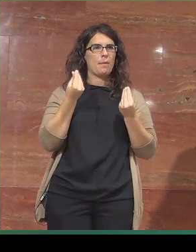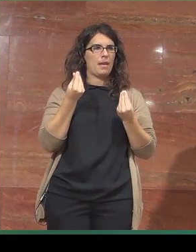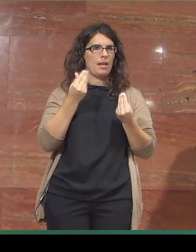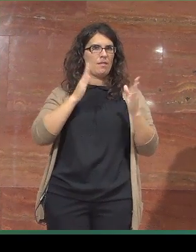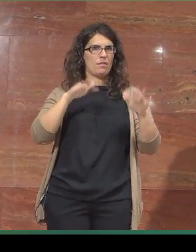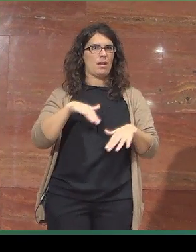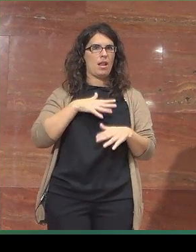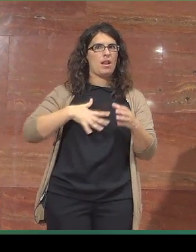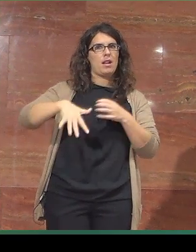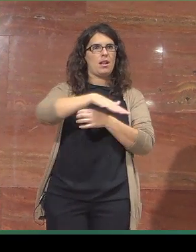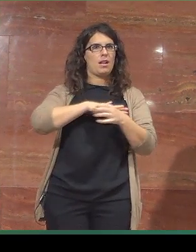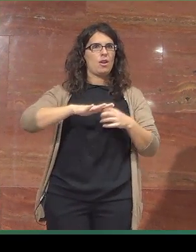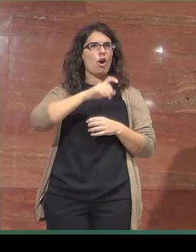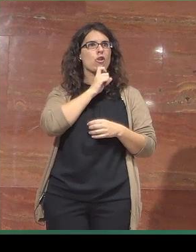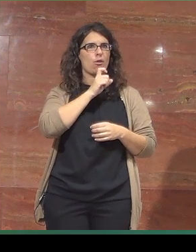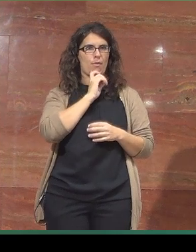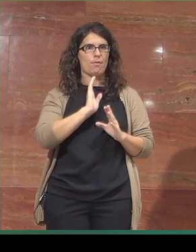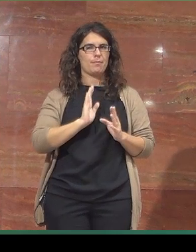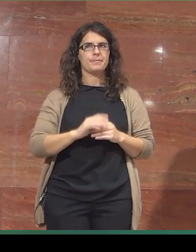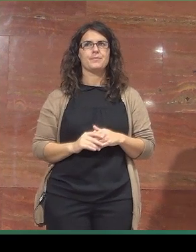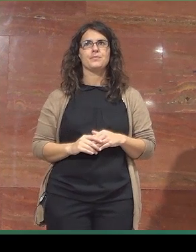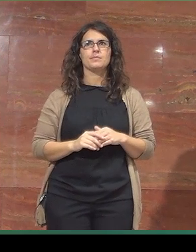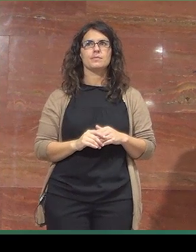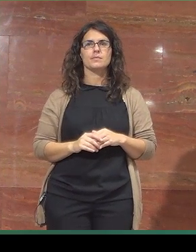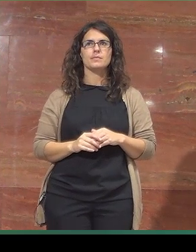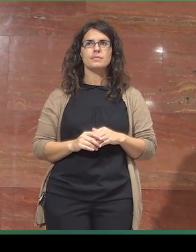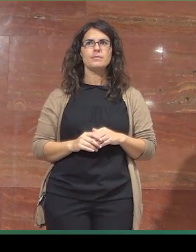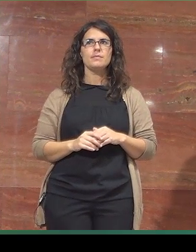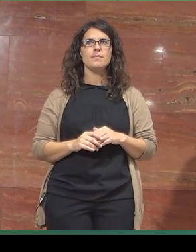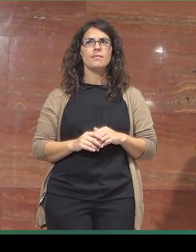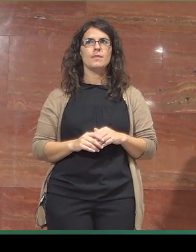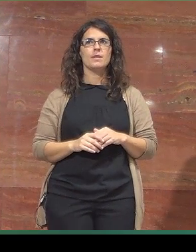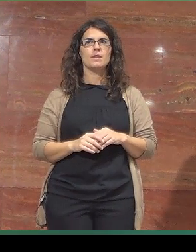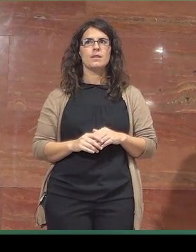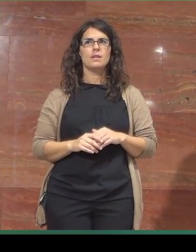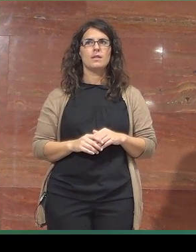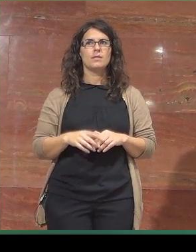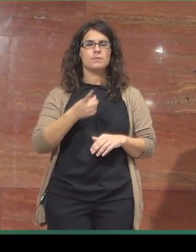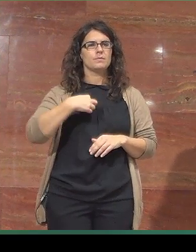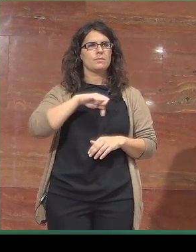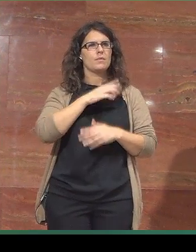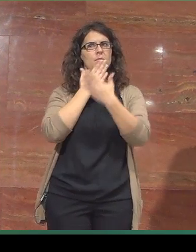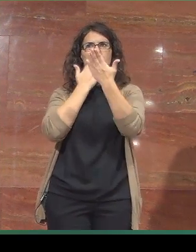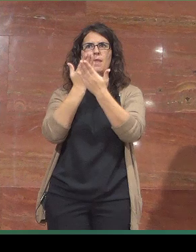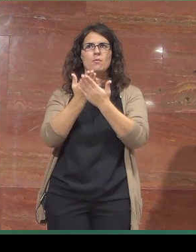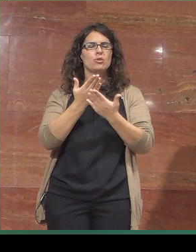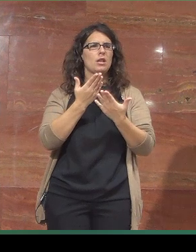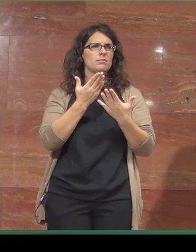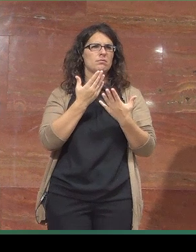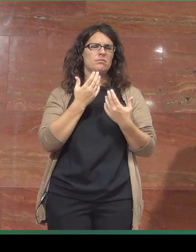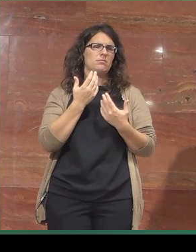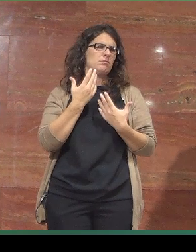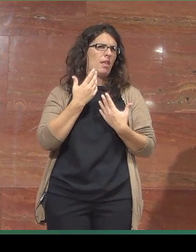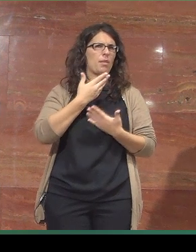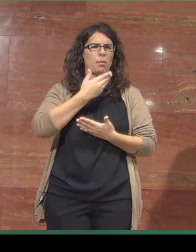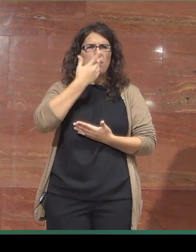And by asking people, hundreds of people, to draw mental maps of their areas using